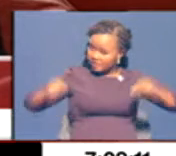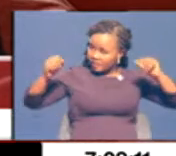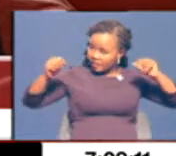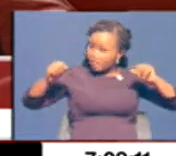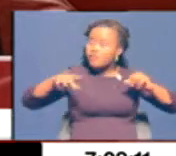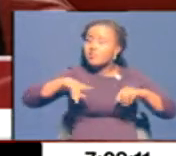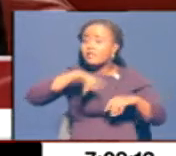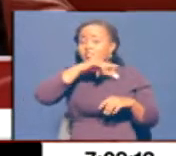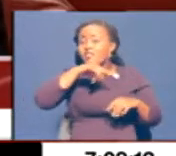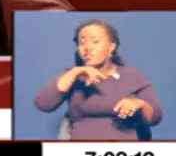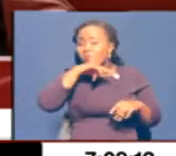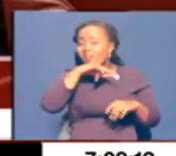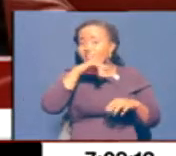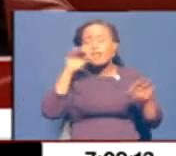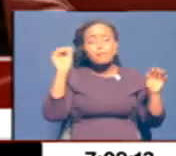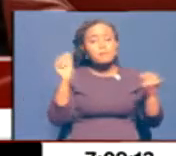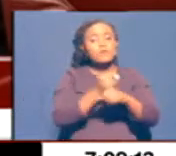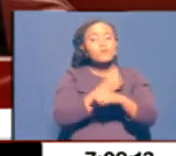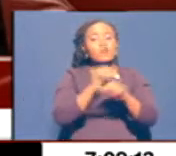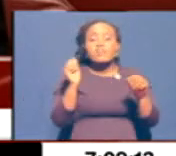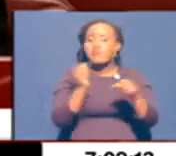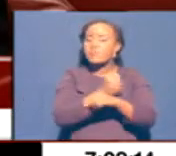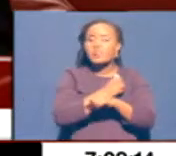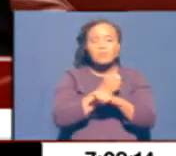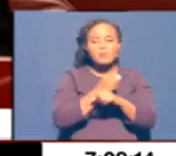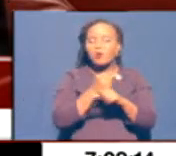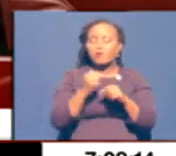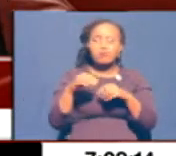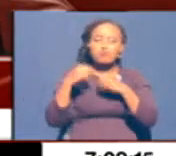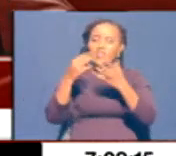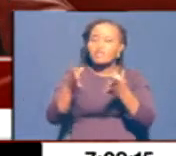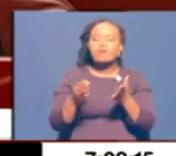to give a loan of such an amount.